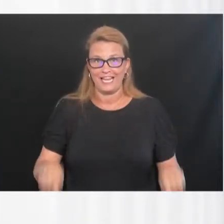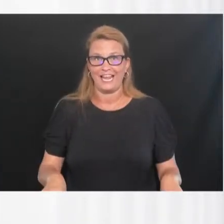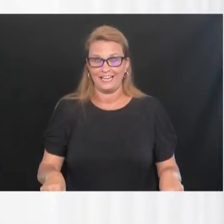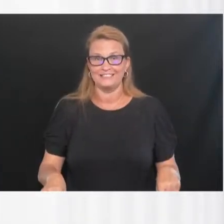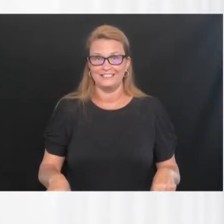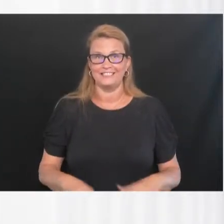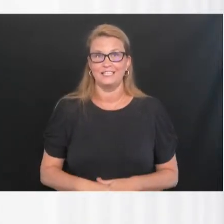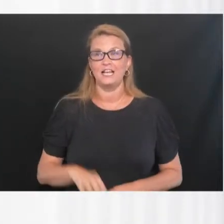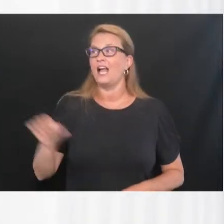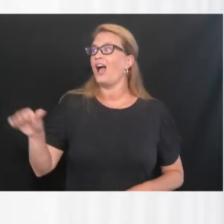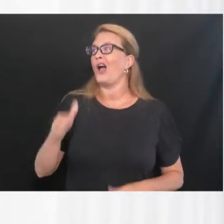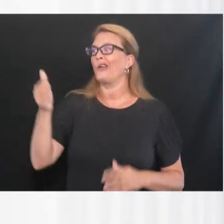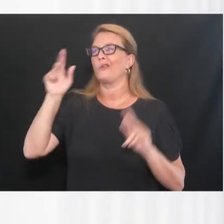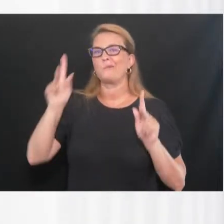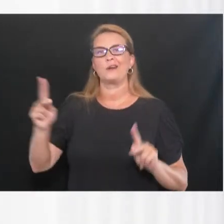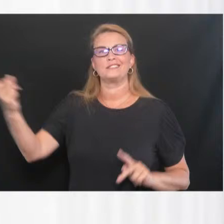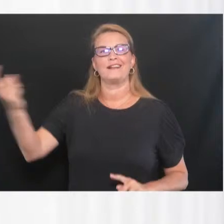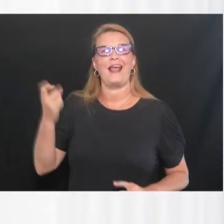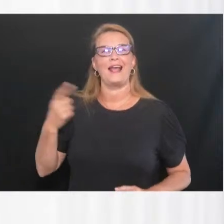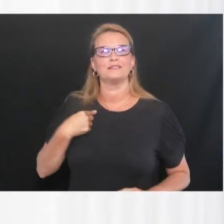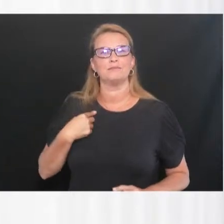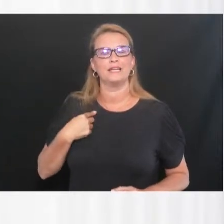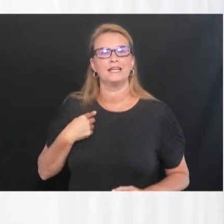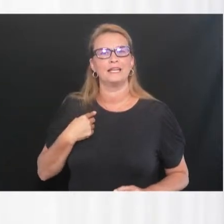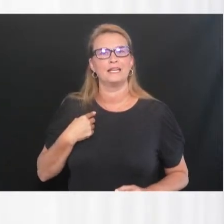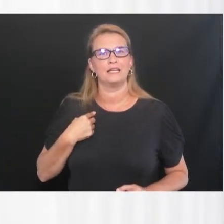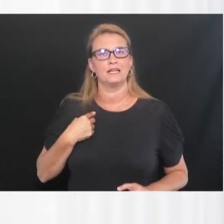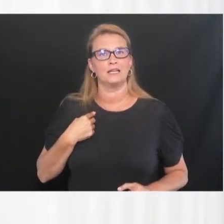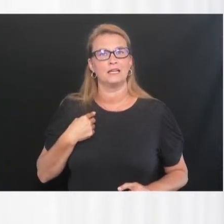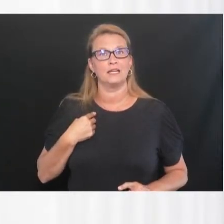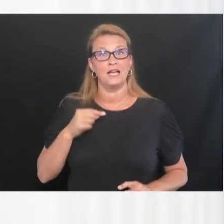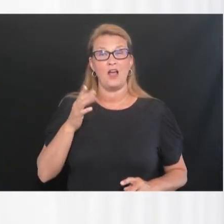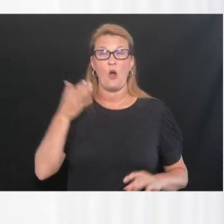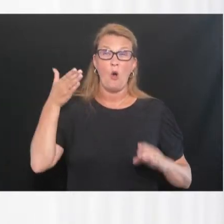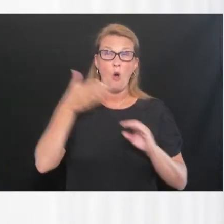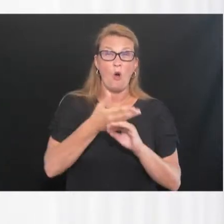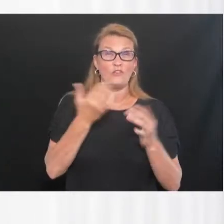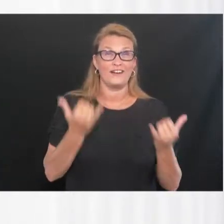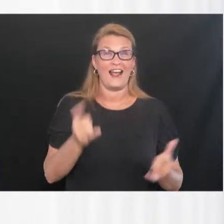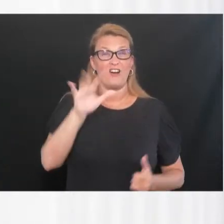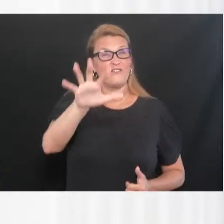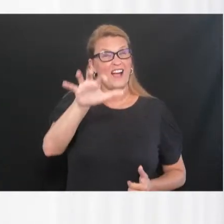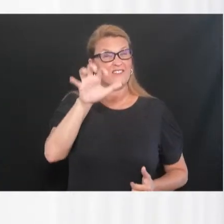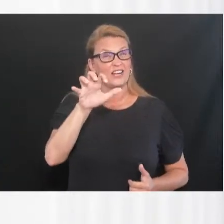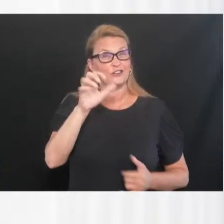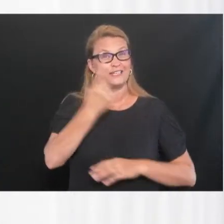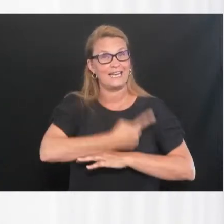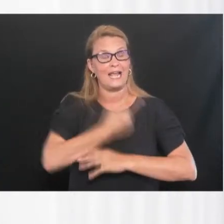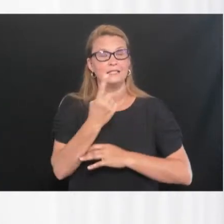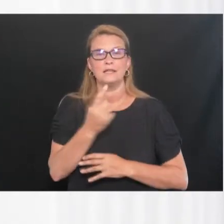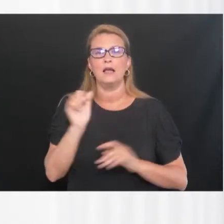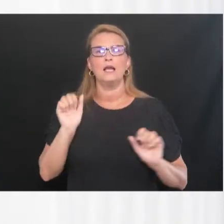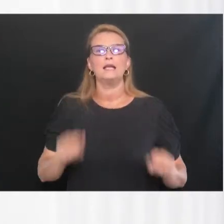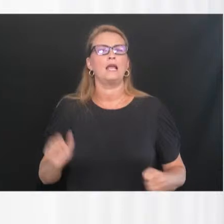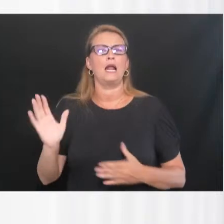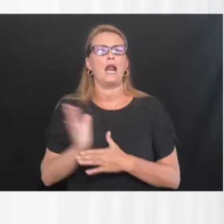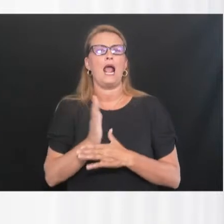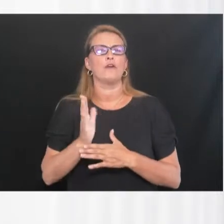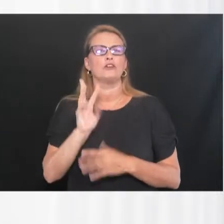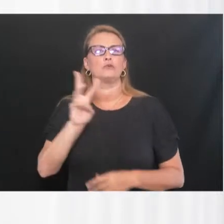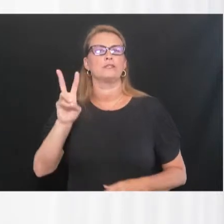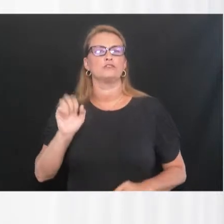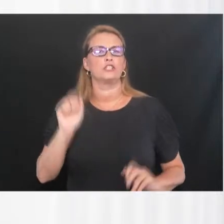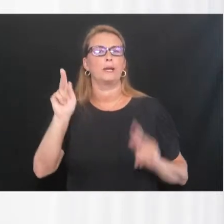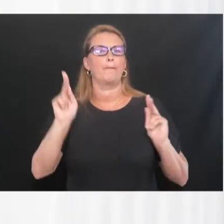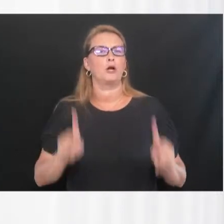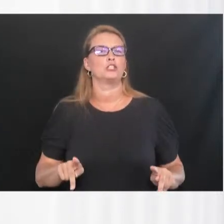me the other day, you're into this 500 plus days. What can an average West Virginian do to help